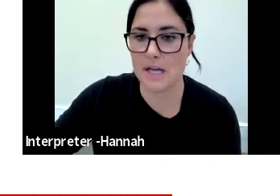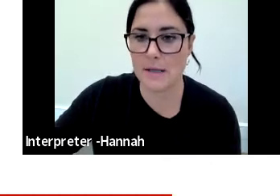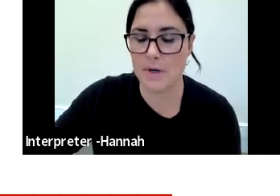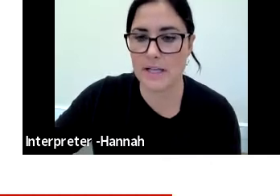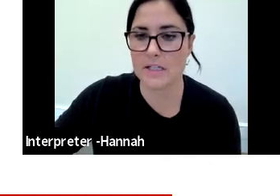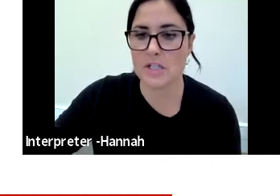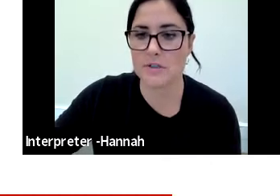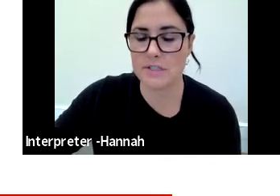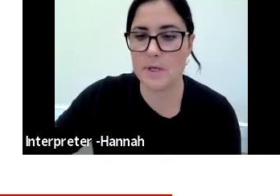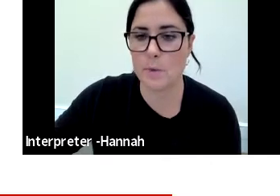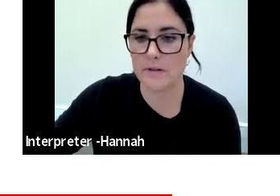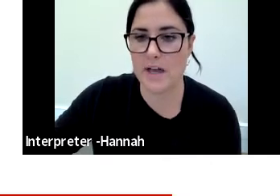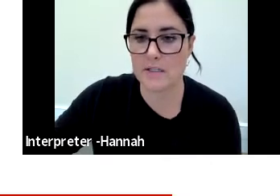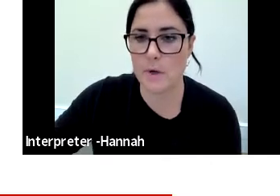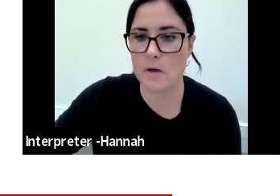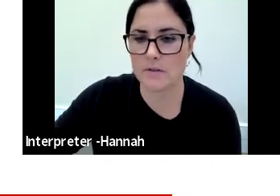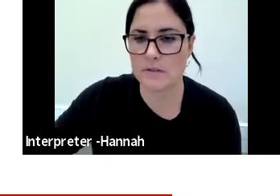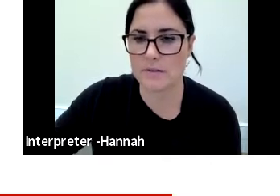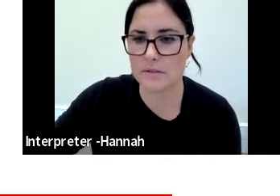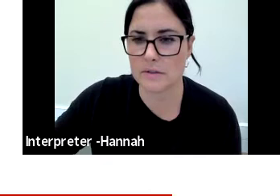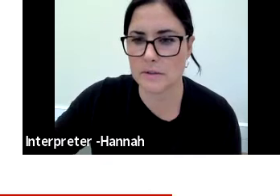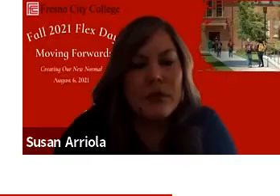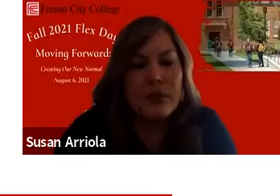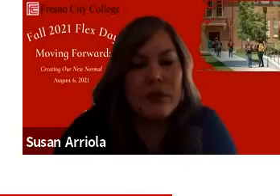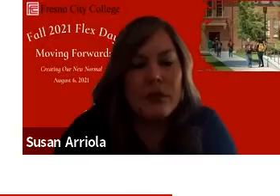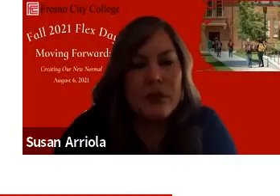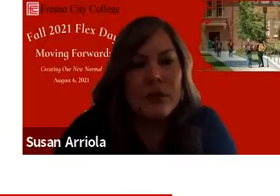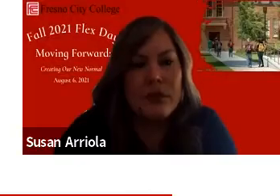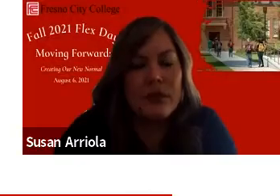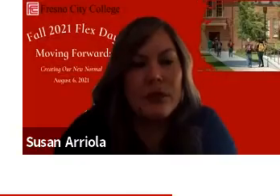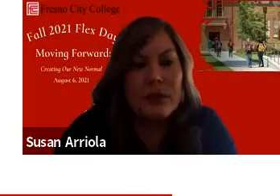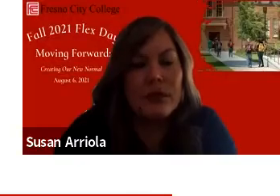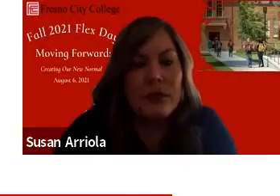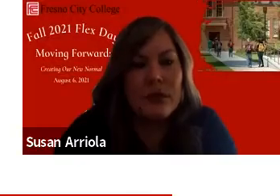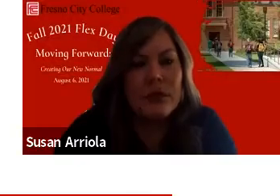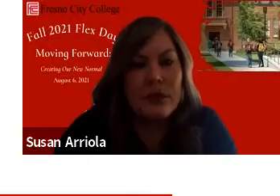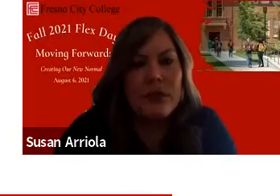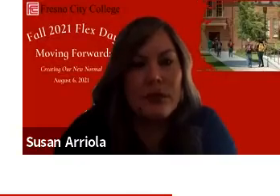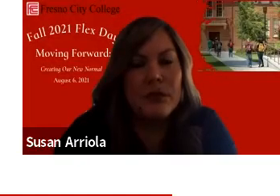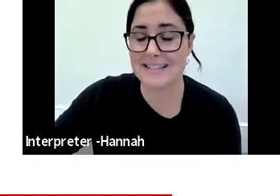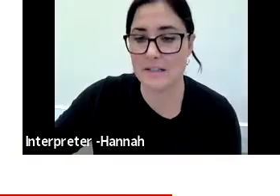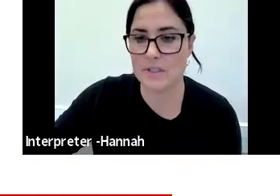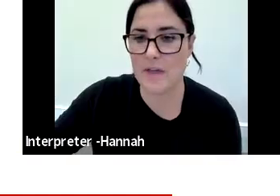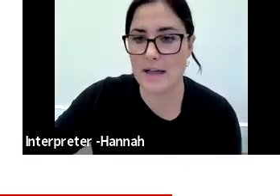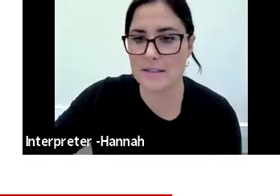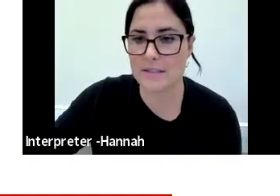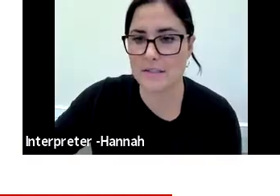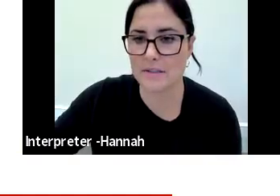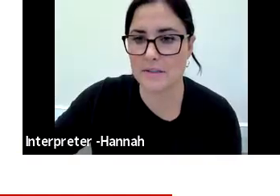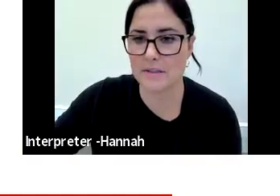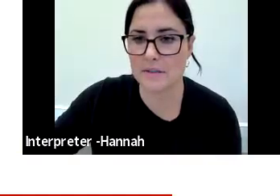same time, right? So just be aware of that as well. It's very important to be sensitive to